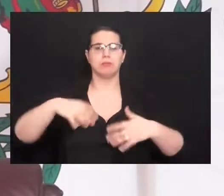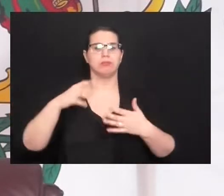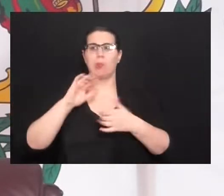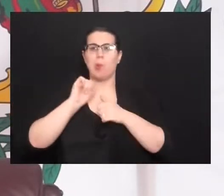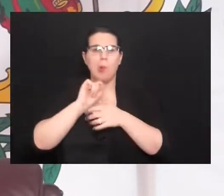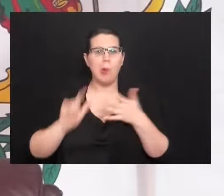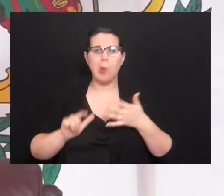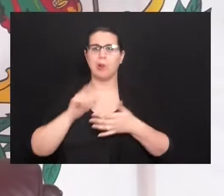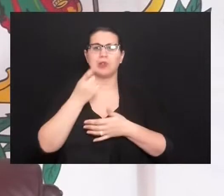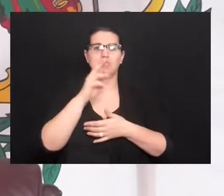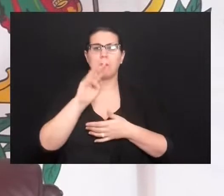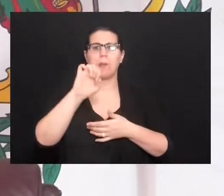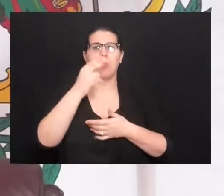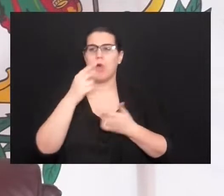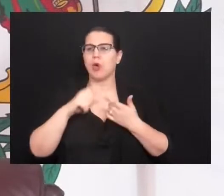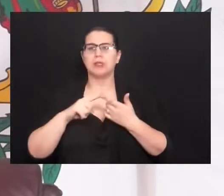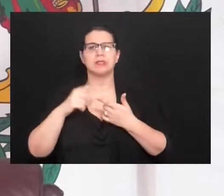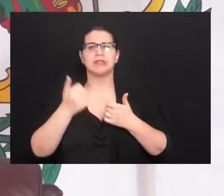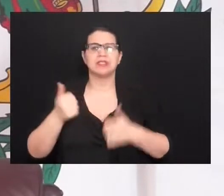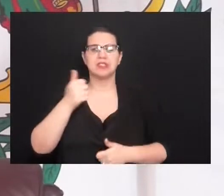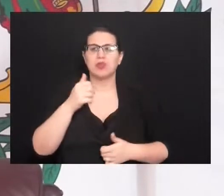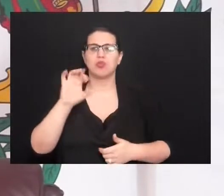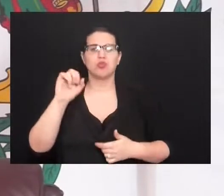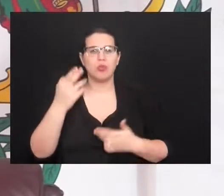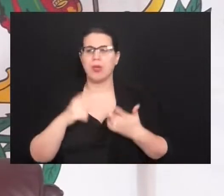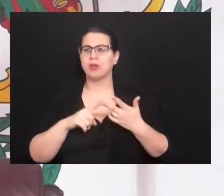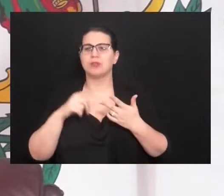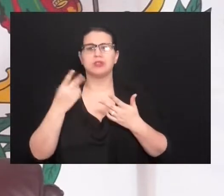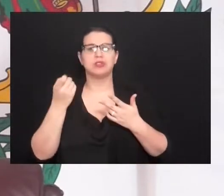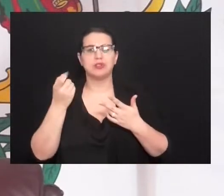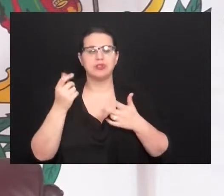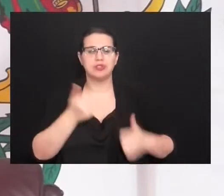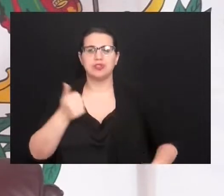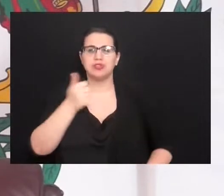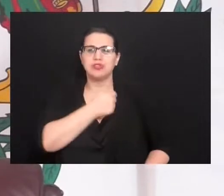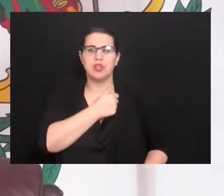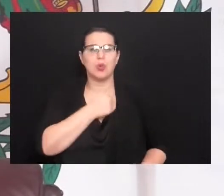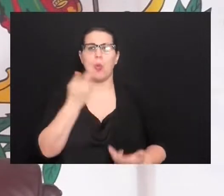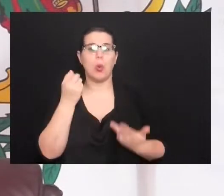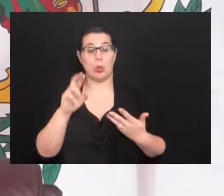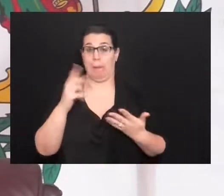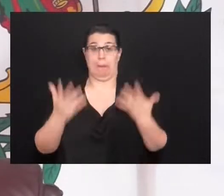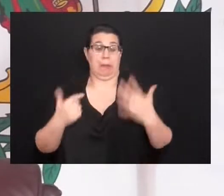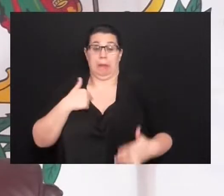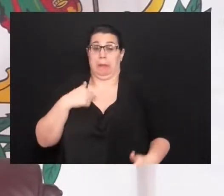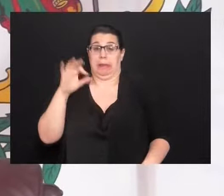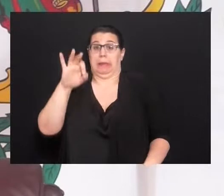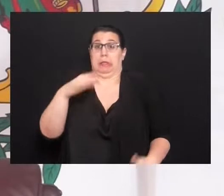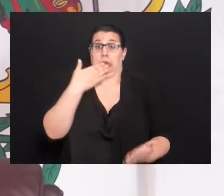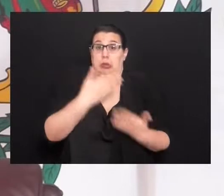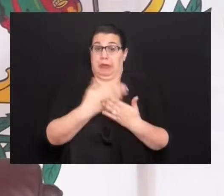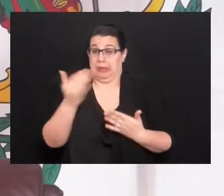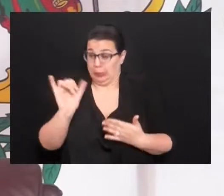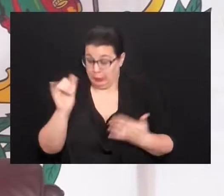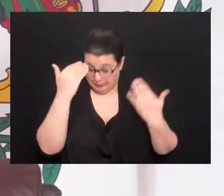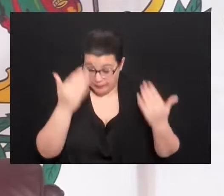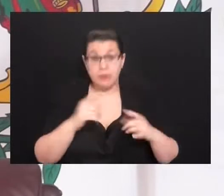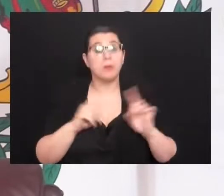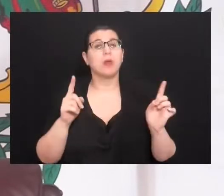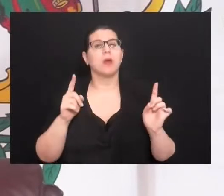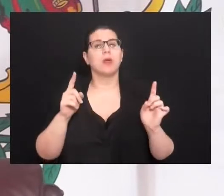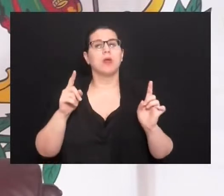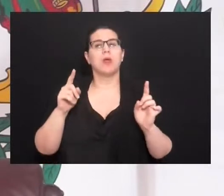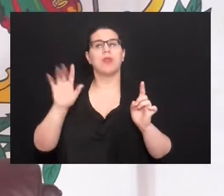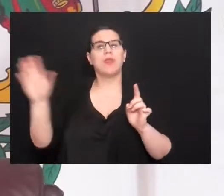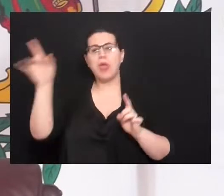General Hoyer, and hopefully from time to time from me, but the people that we have and absolutely we draw wisdom